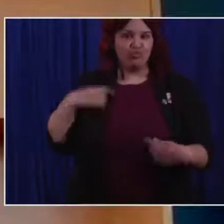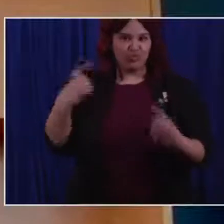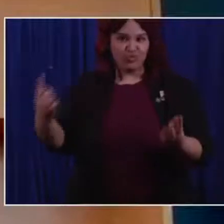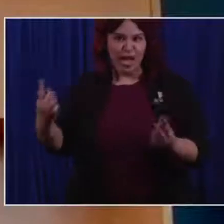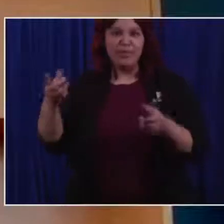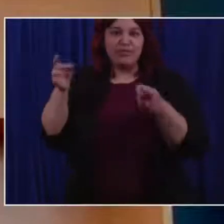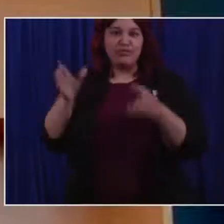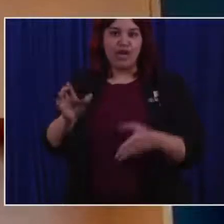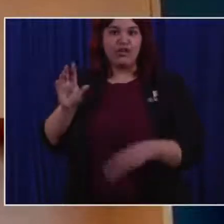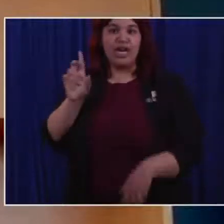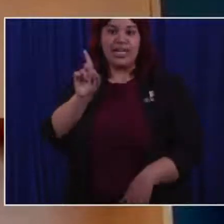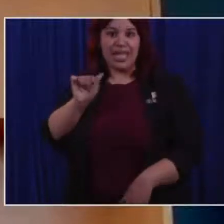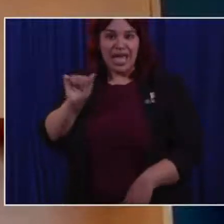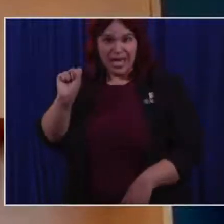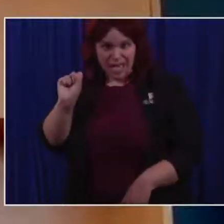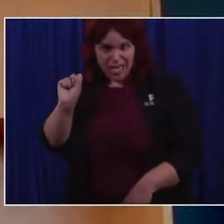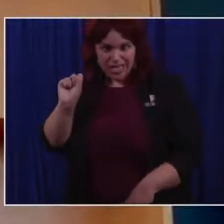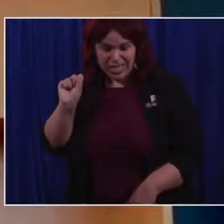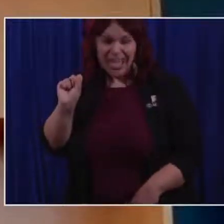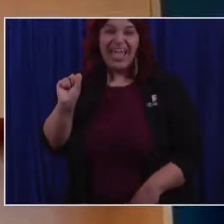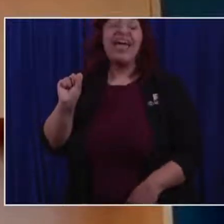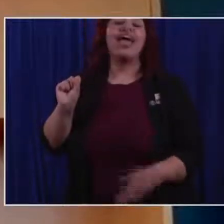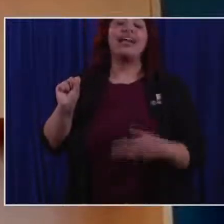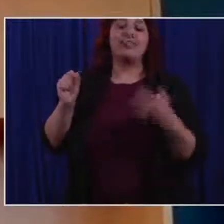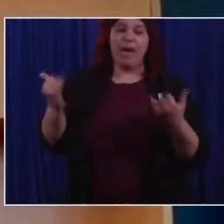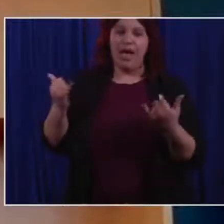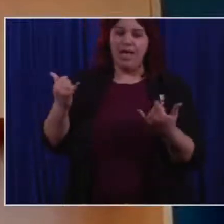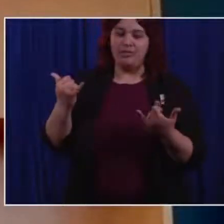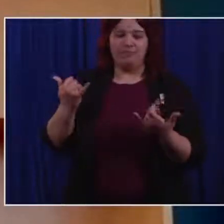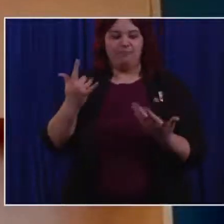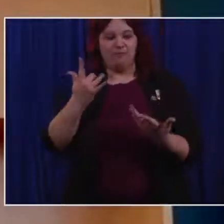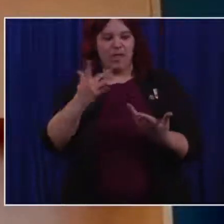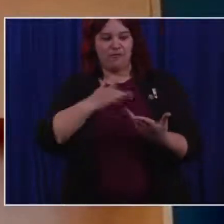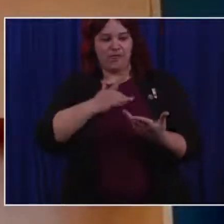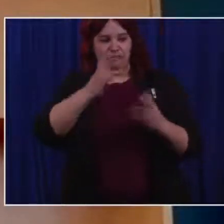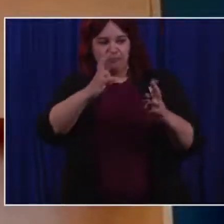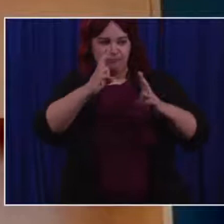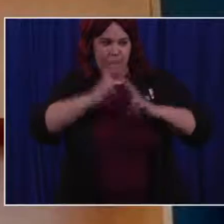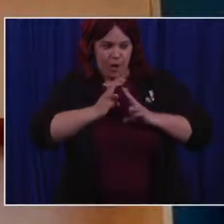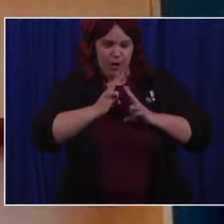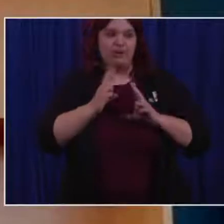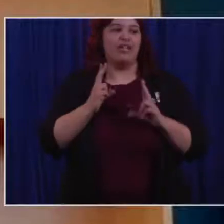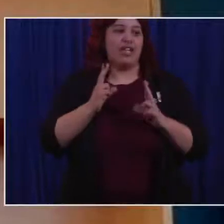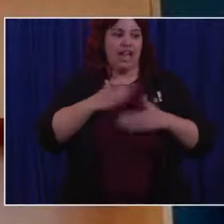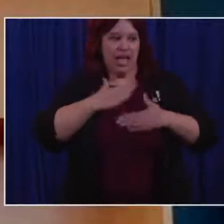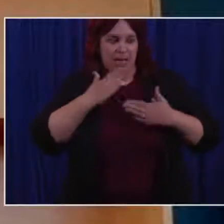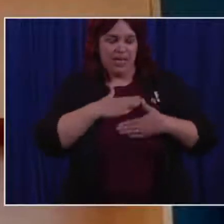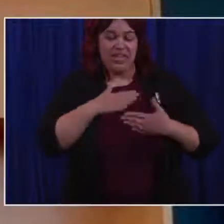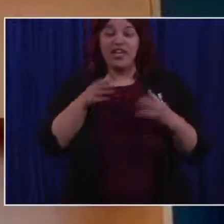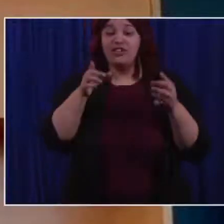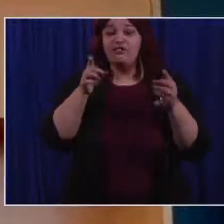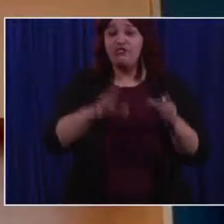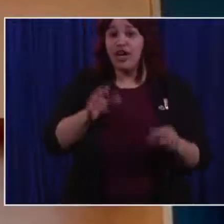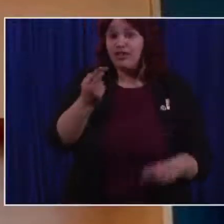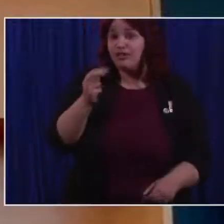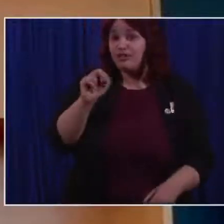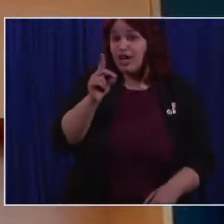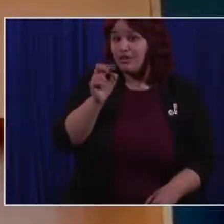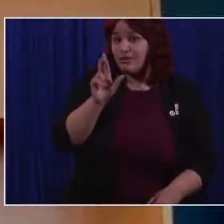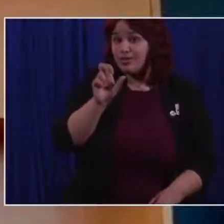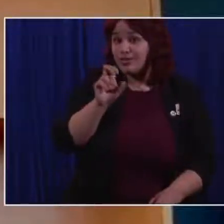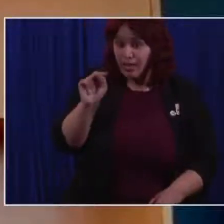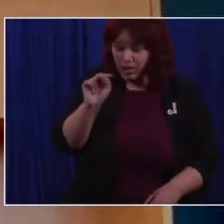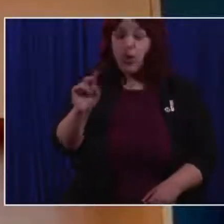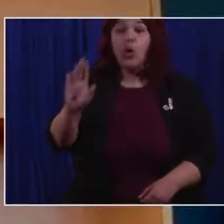and I'm pleased that Director Henderson will be continuing for a few months as a senior advisor to me and the